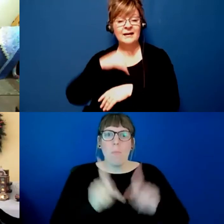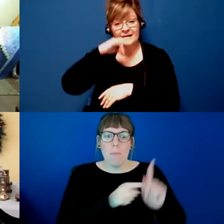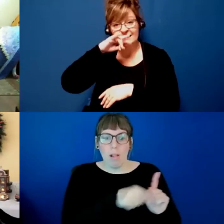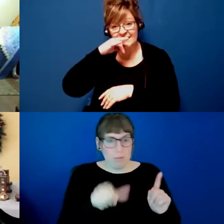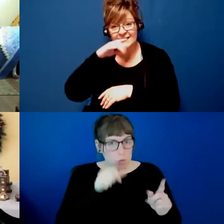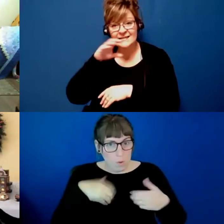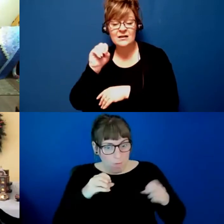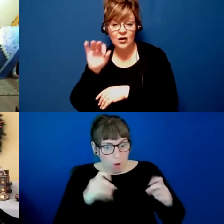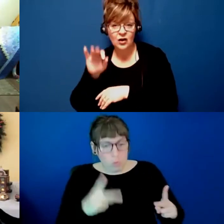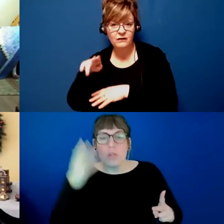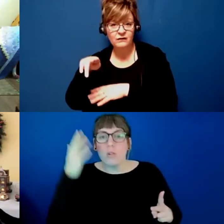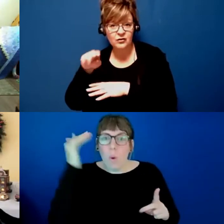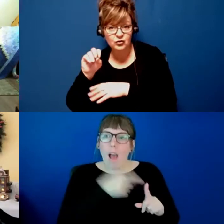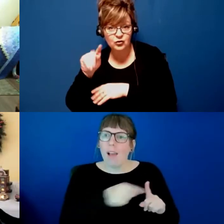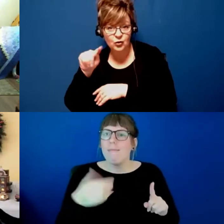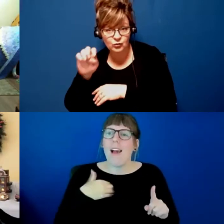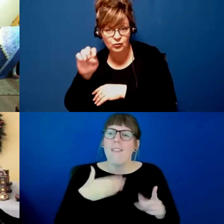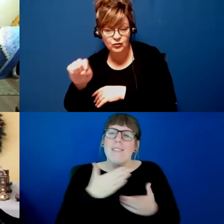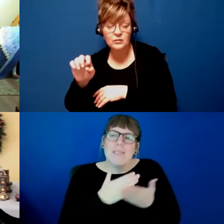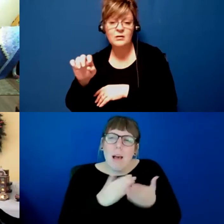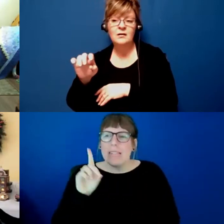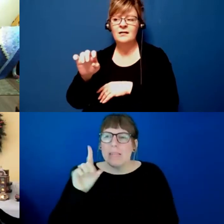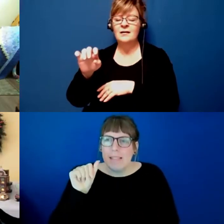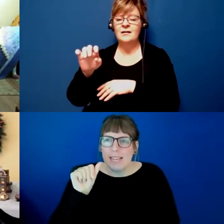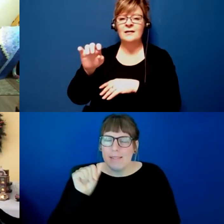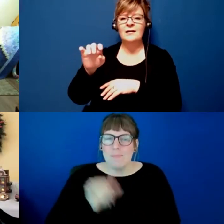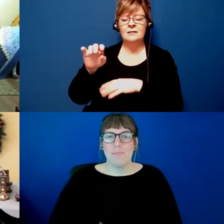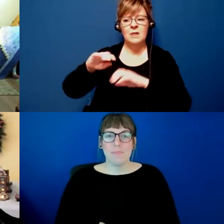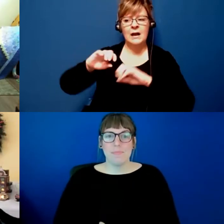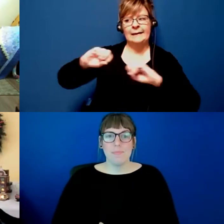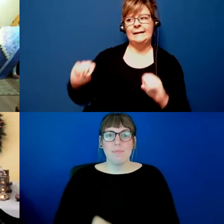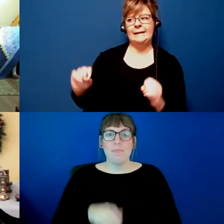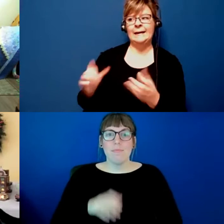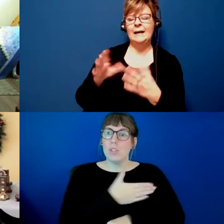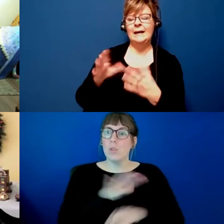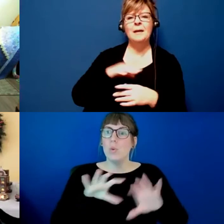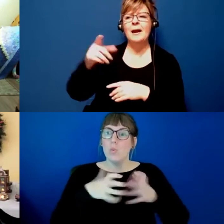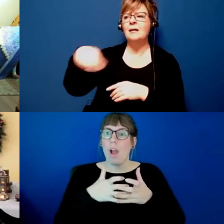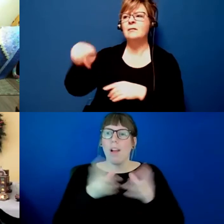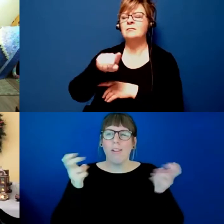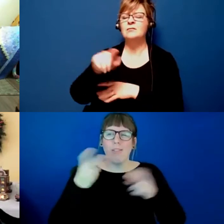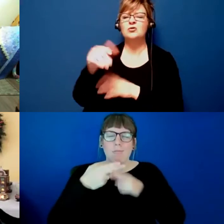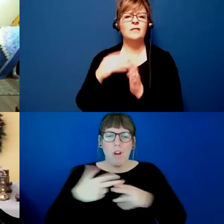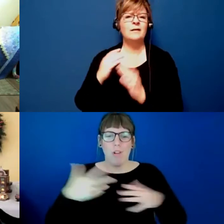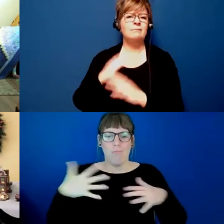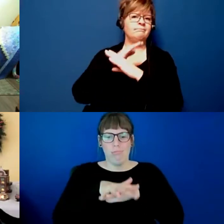they have some sort of disability. And our choir we called it integrated because we